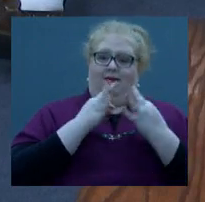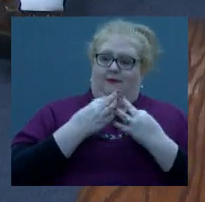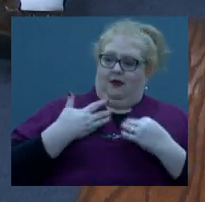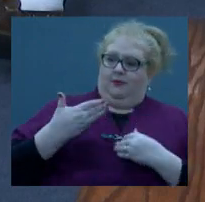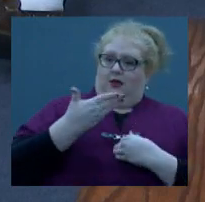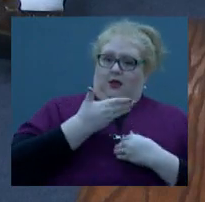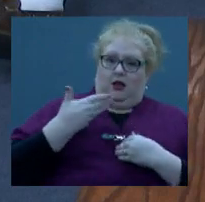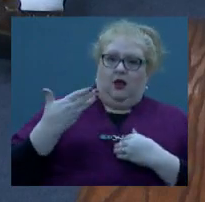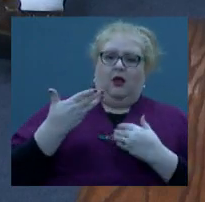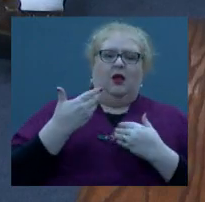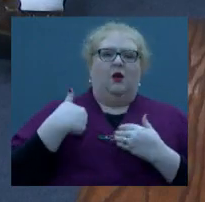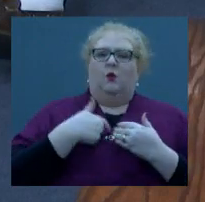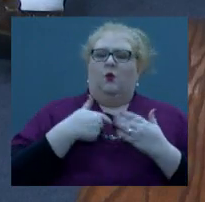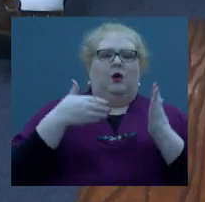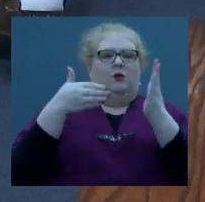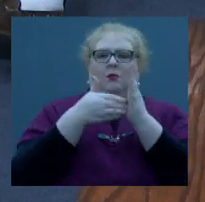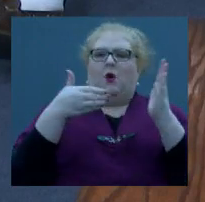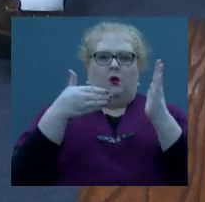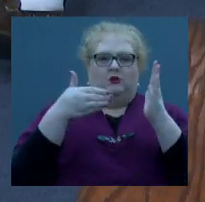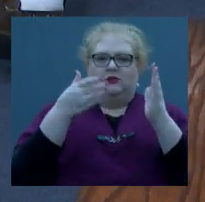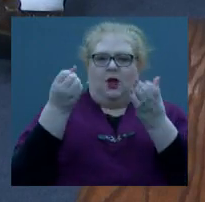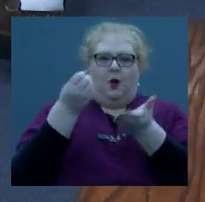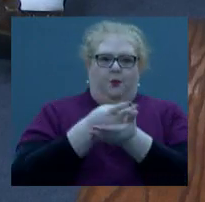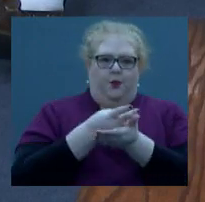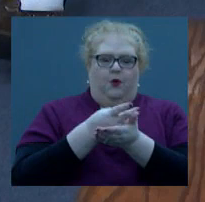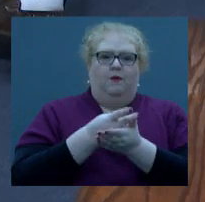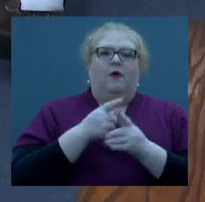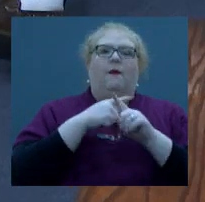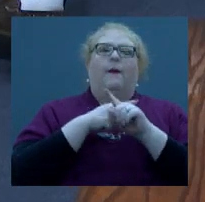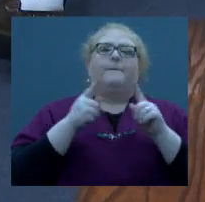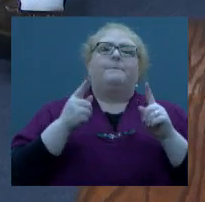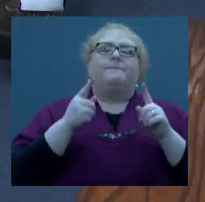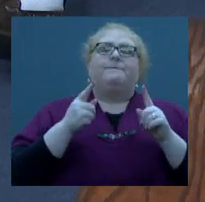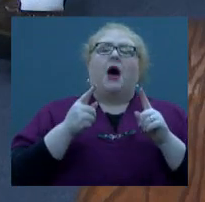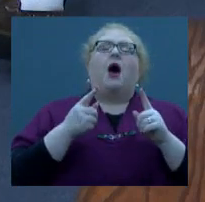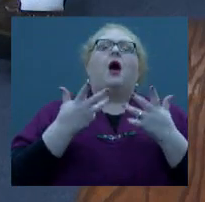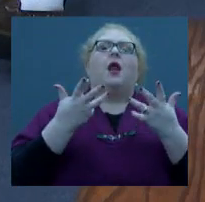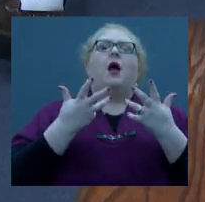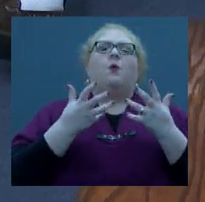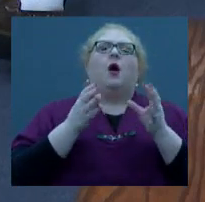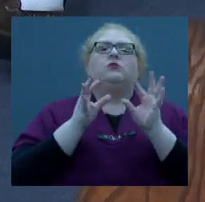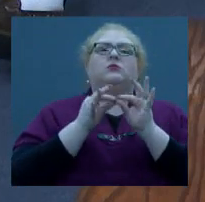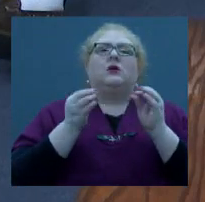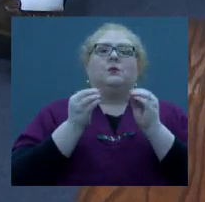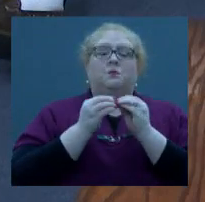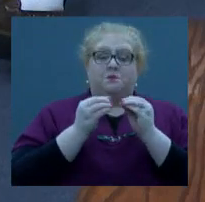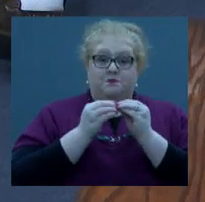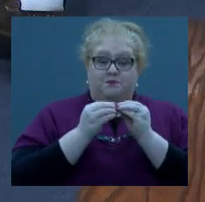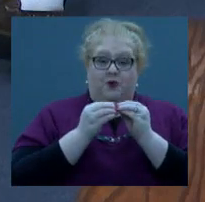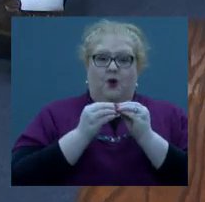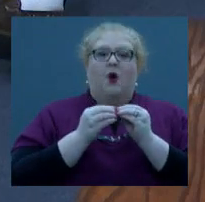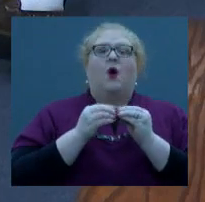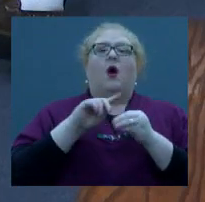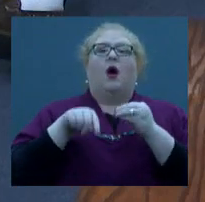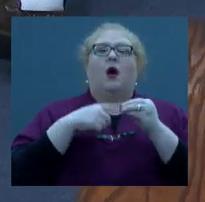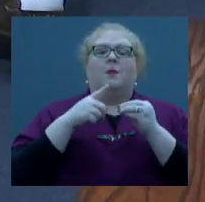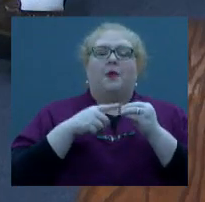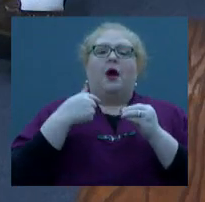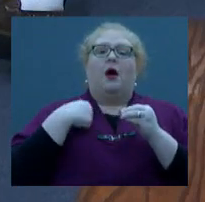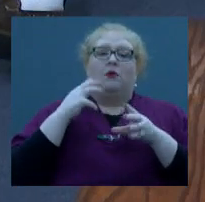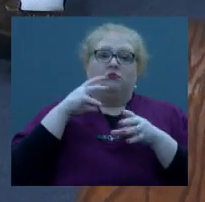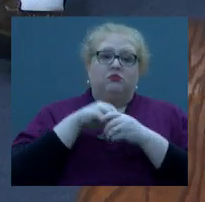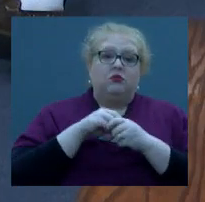all the good reasons that you've heard. But I'd like to stretch it out just a little bit more. I know from having participated in